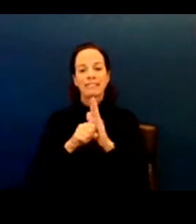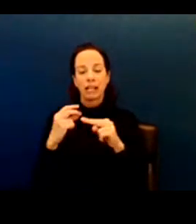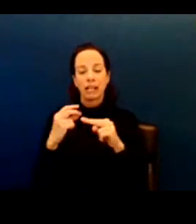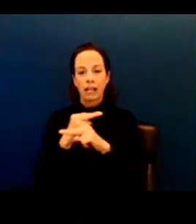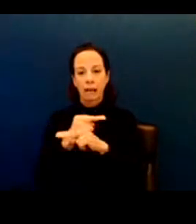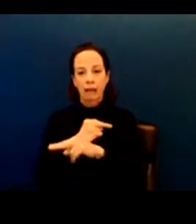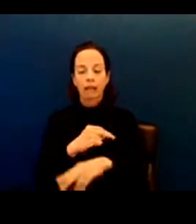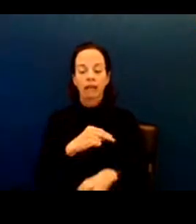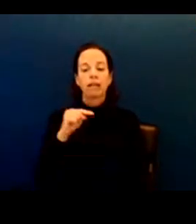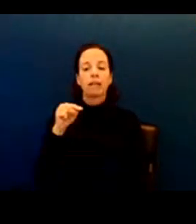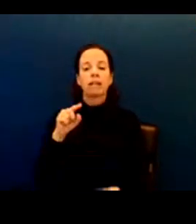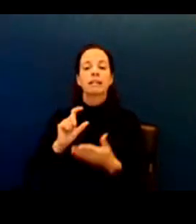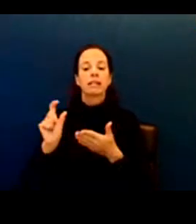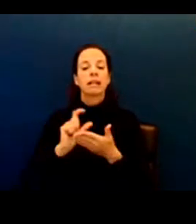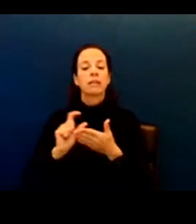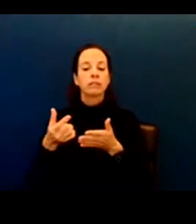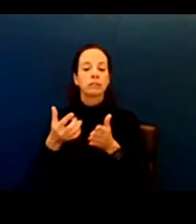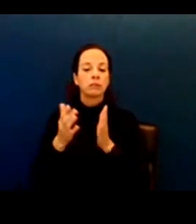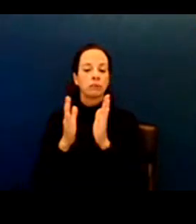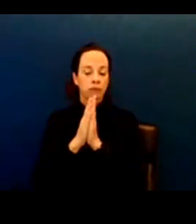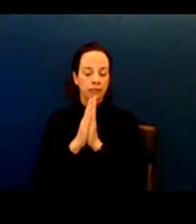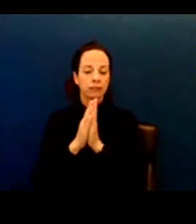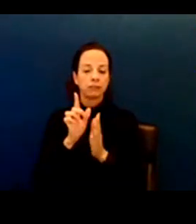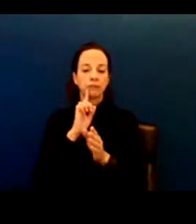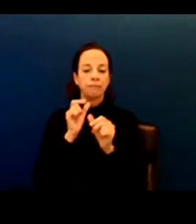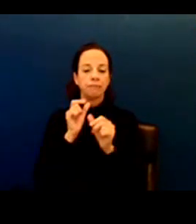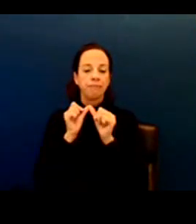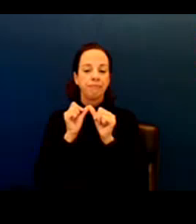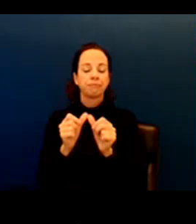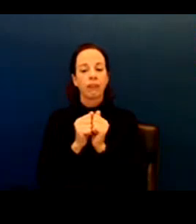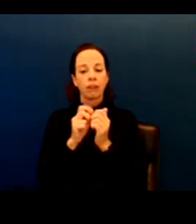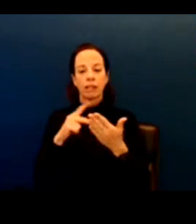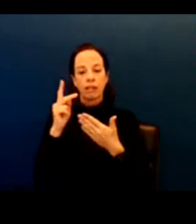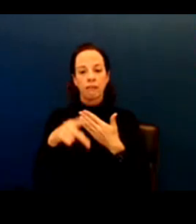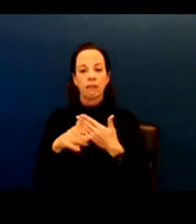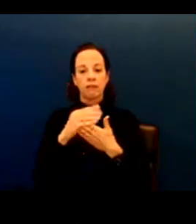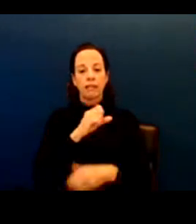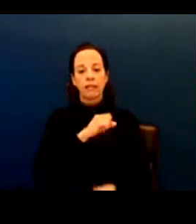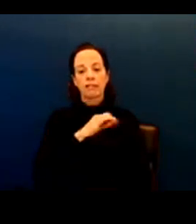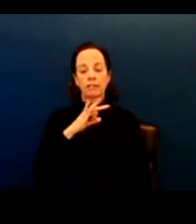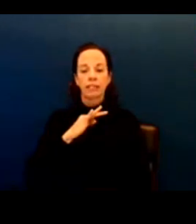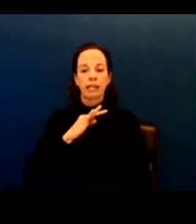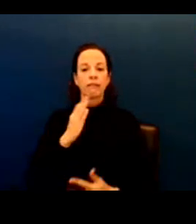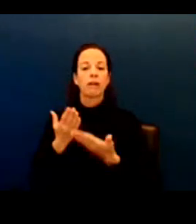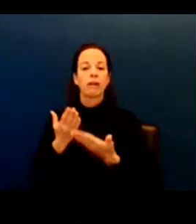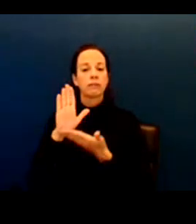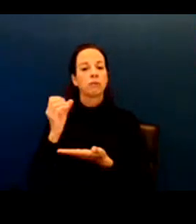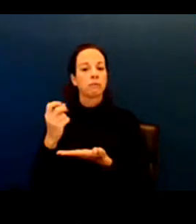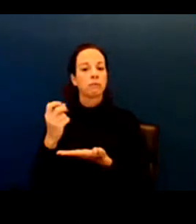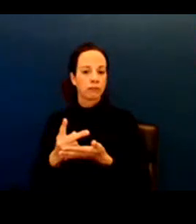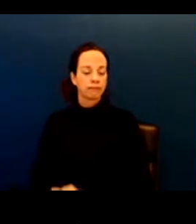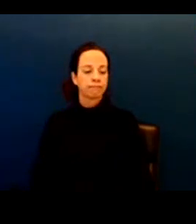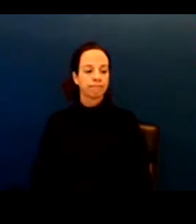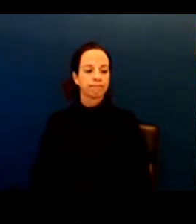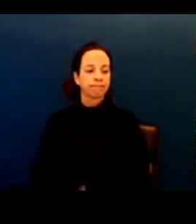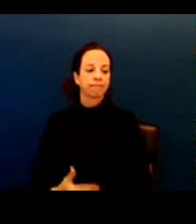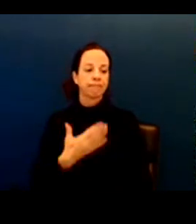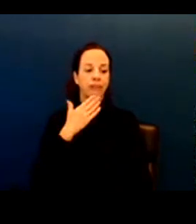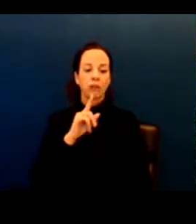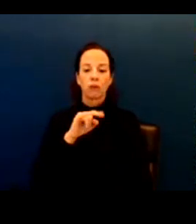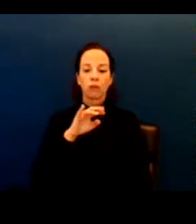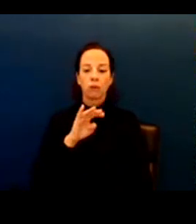This allocation request is consistent with the program and staff recommends your approval. All right, thank you, Lori.